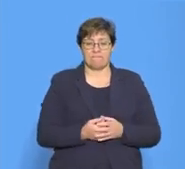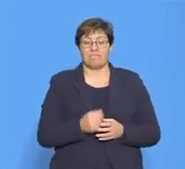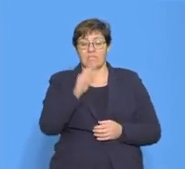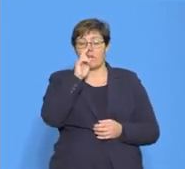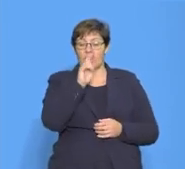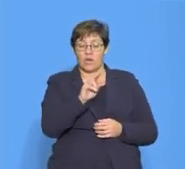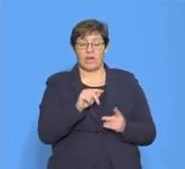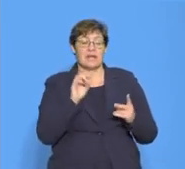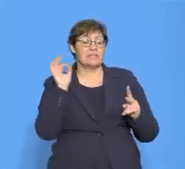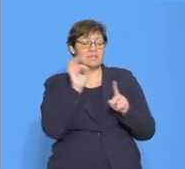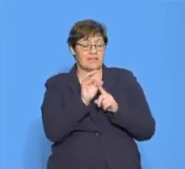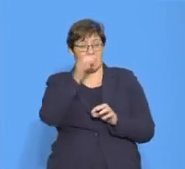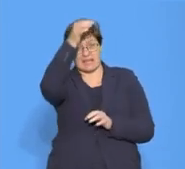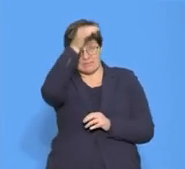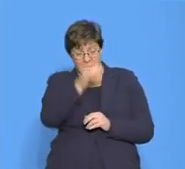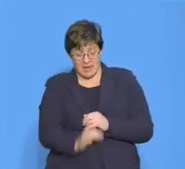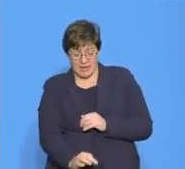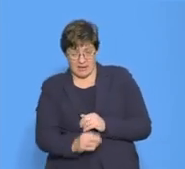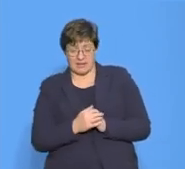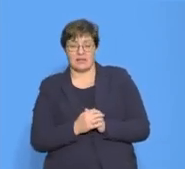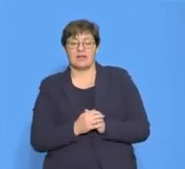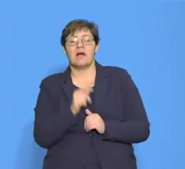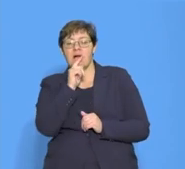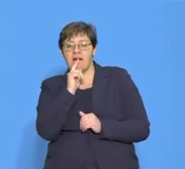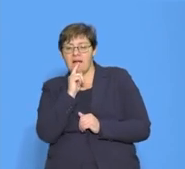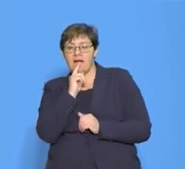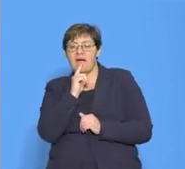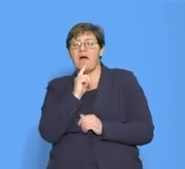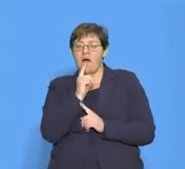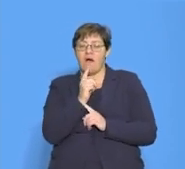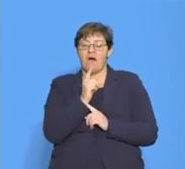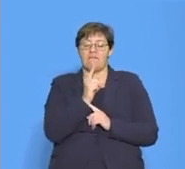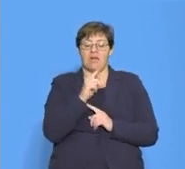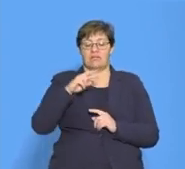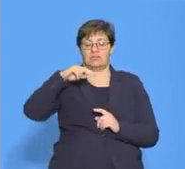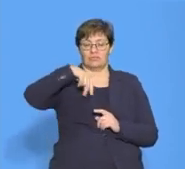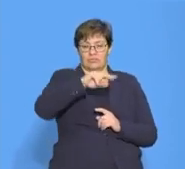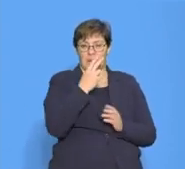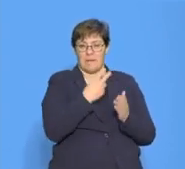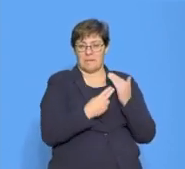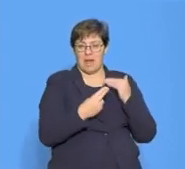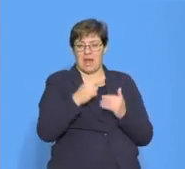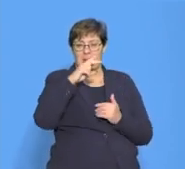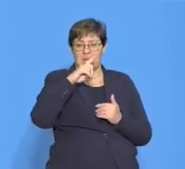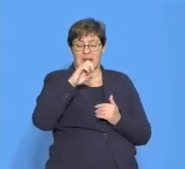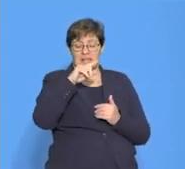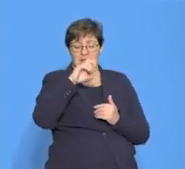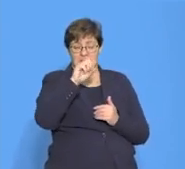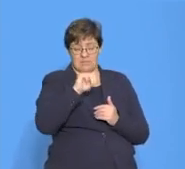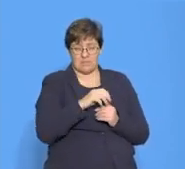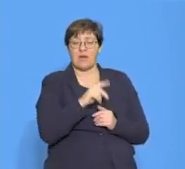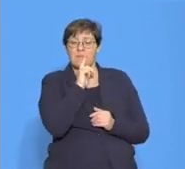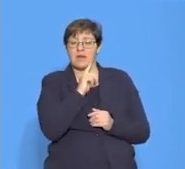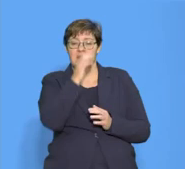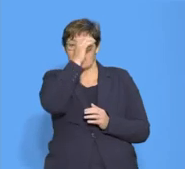Okay, so now we're looking specifically at the spine, and that is proof of bipedalism. And as I said, the spine